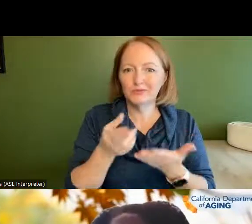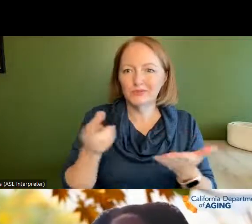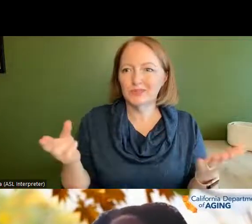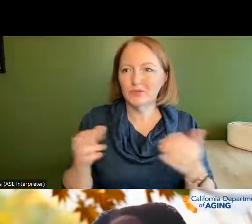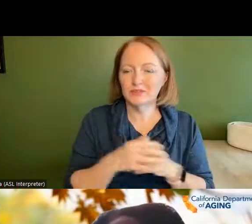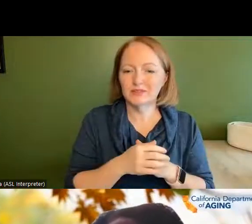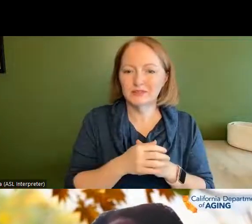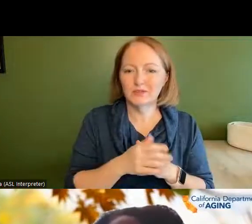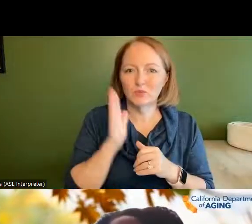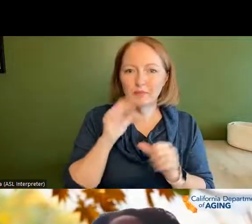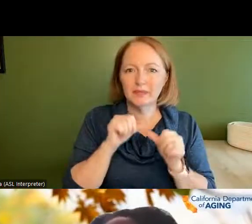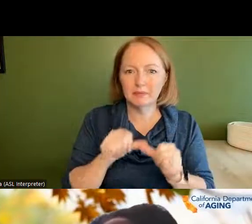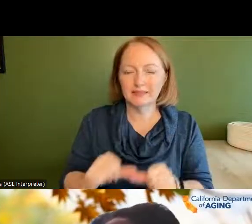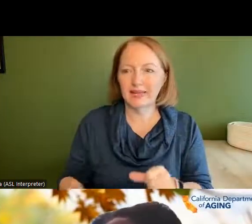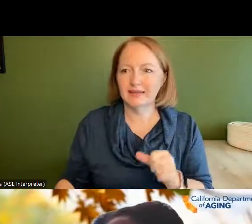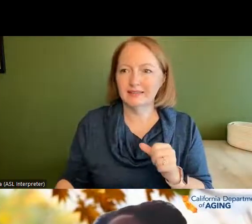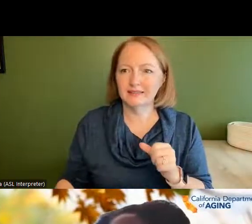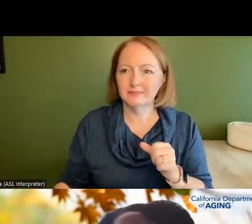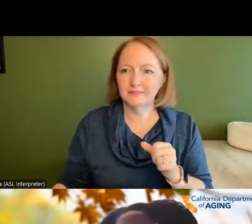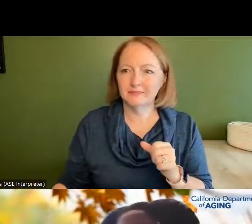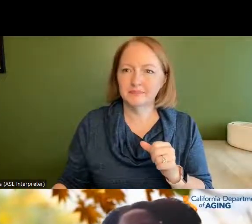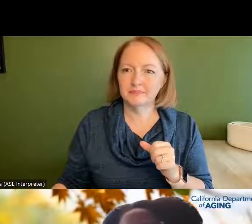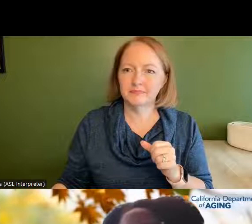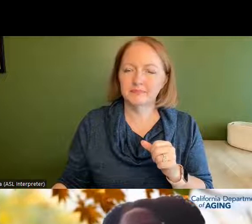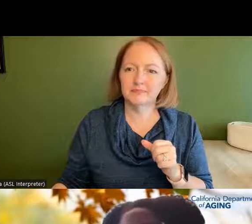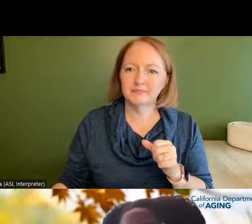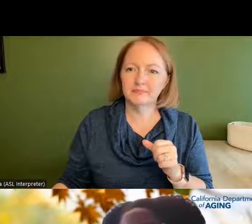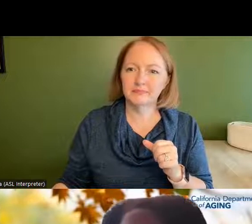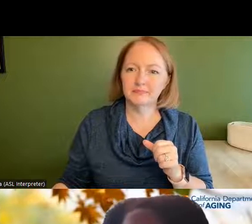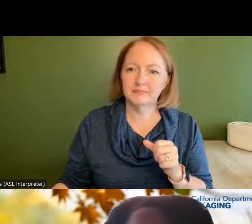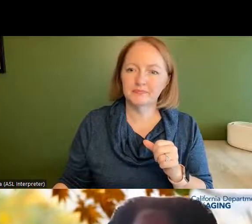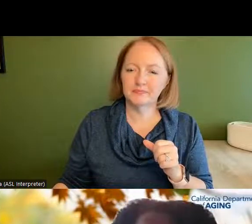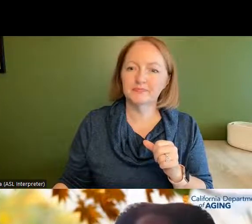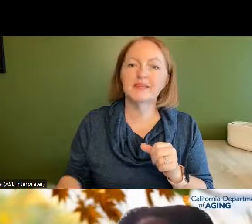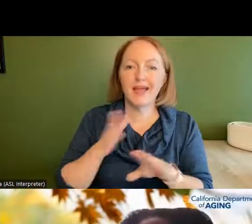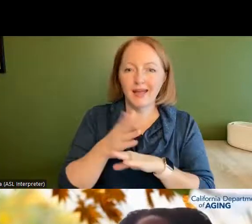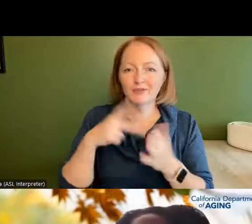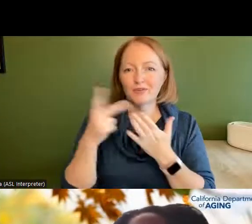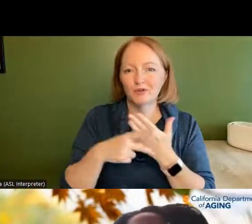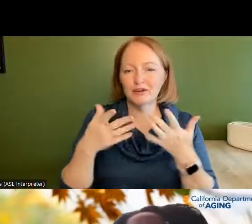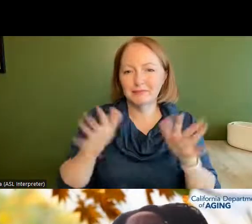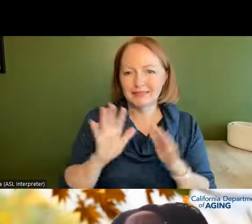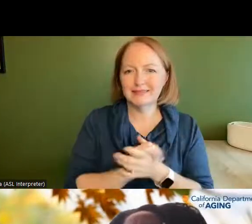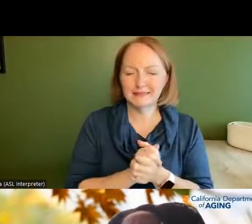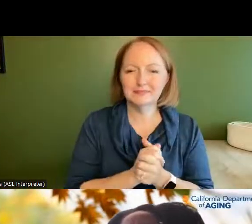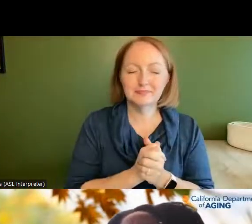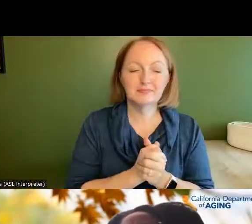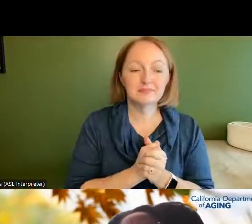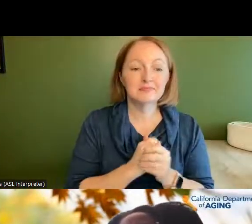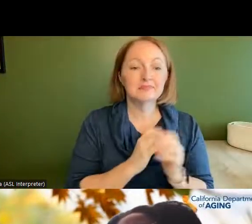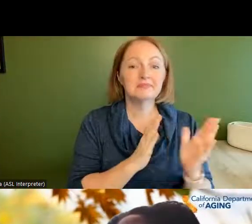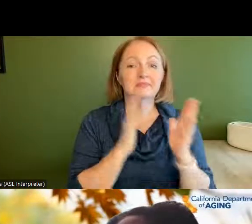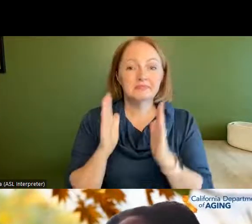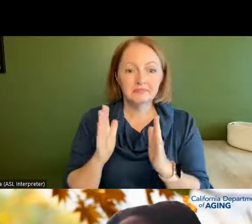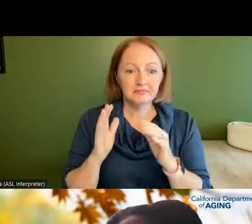that will be maintained even after the California GROWS program ends. The next piece is